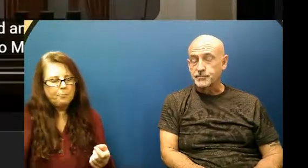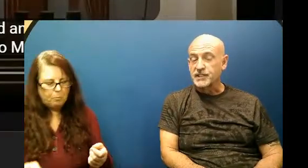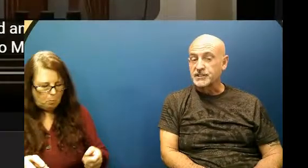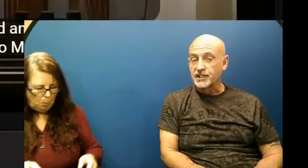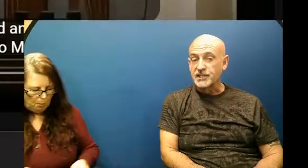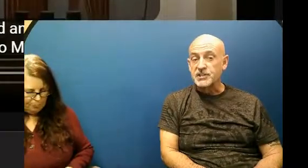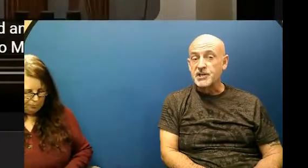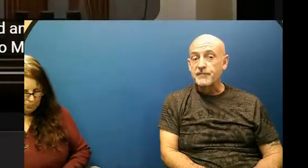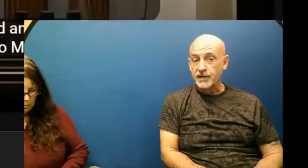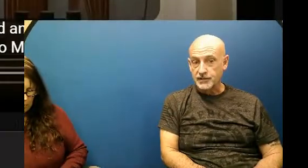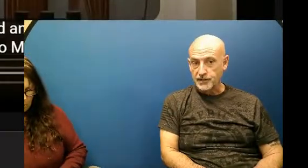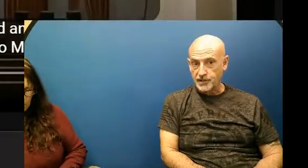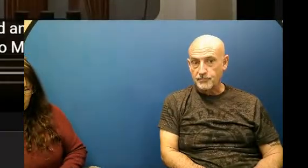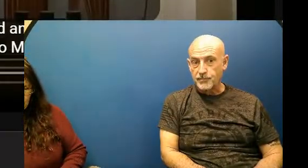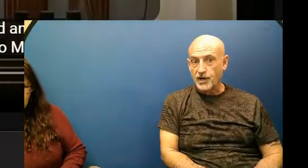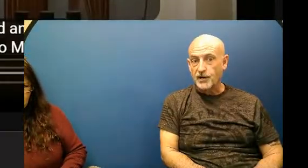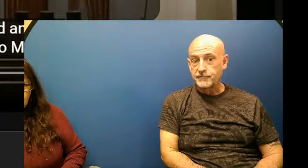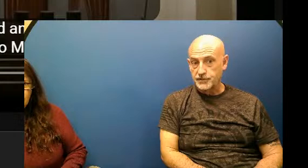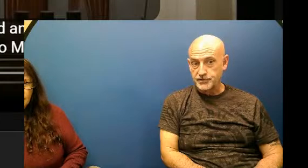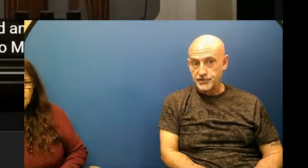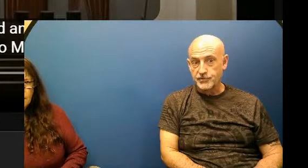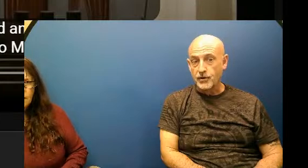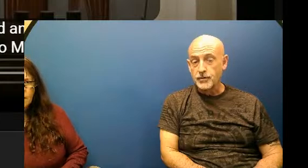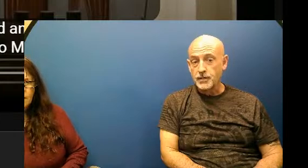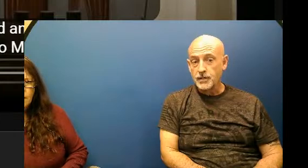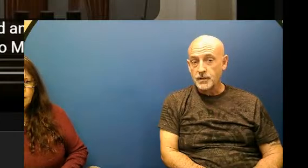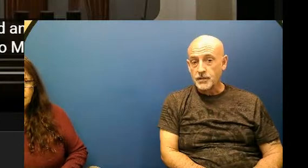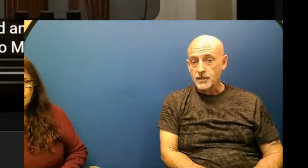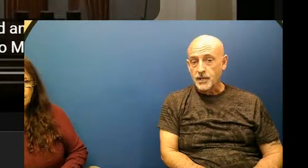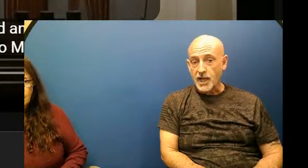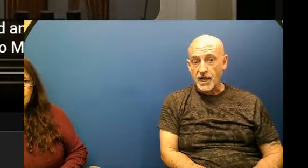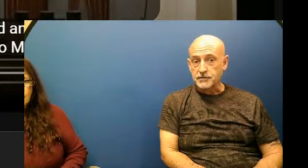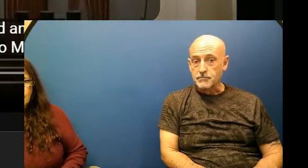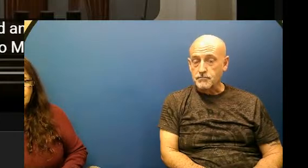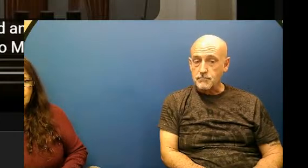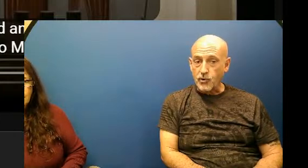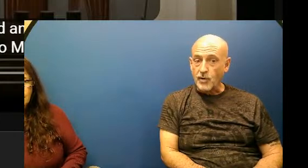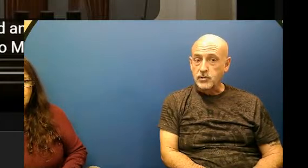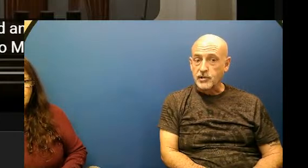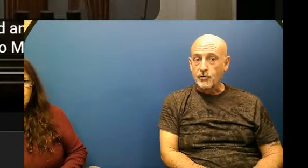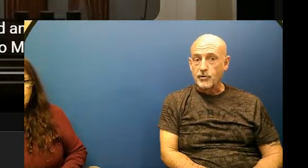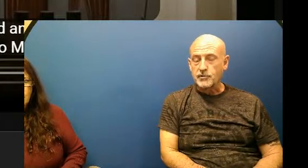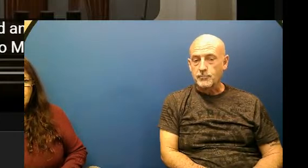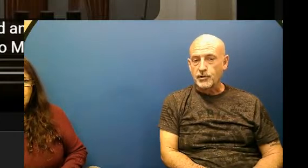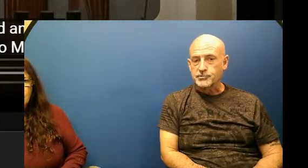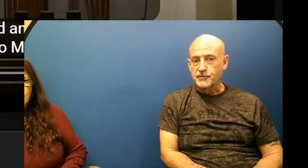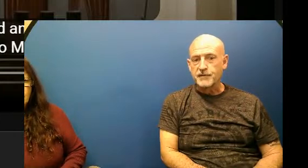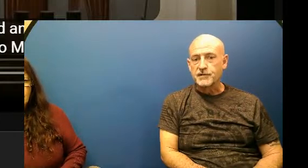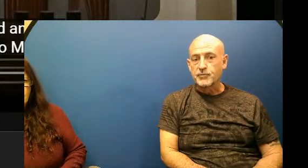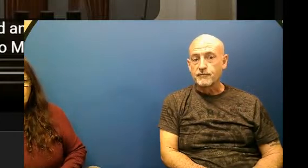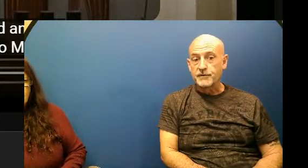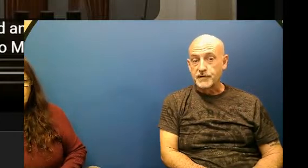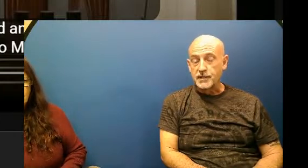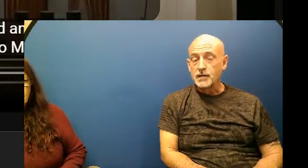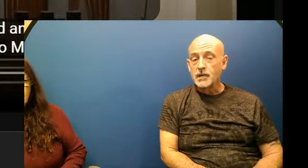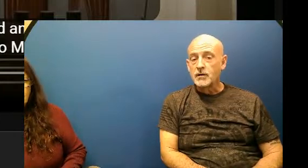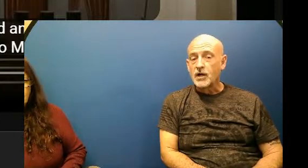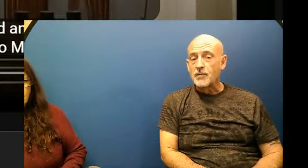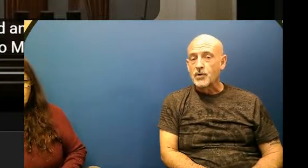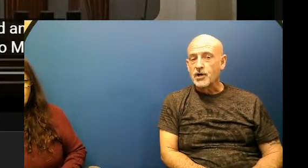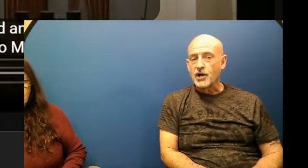are significantly above zero, and probably come close to 50 for